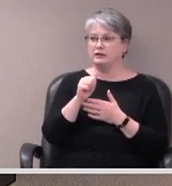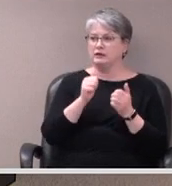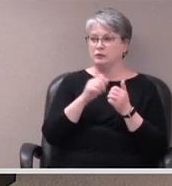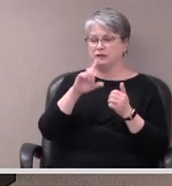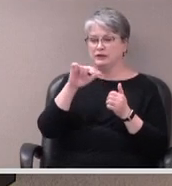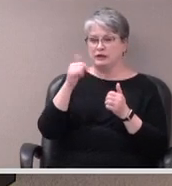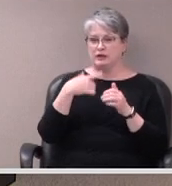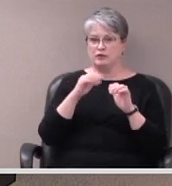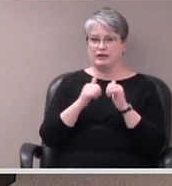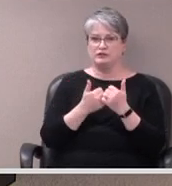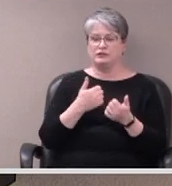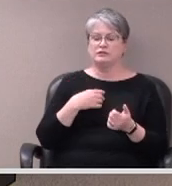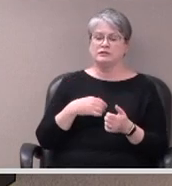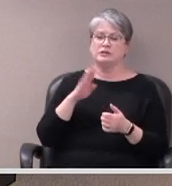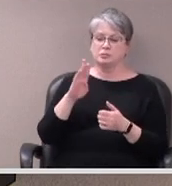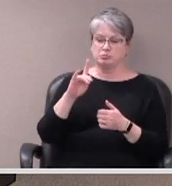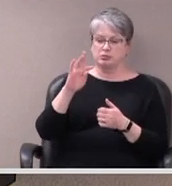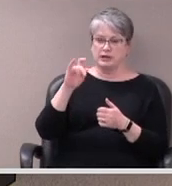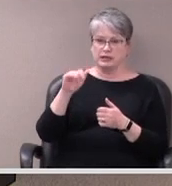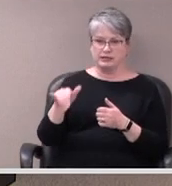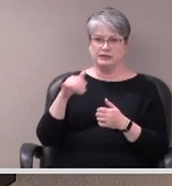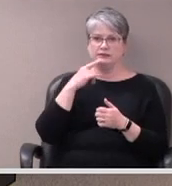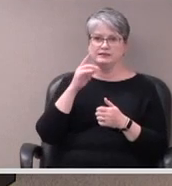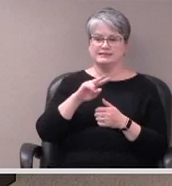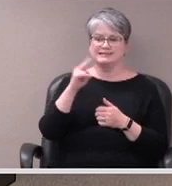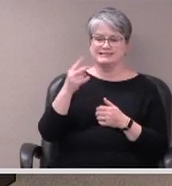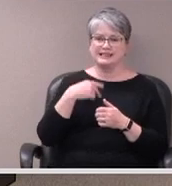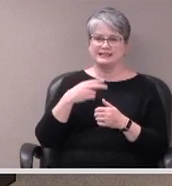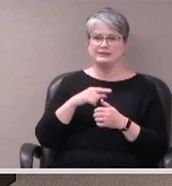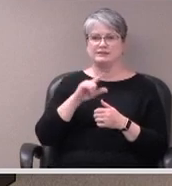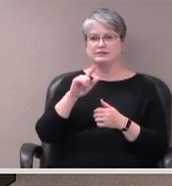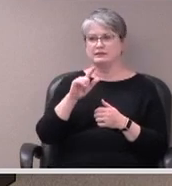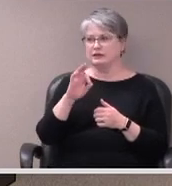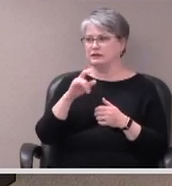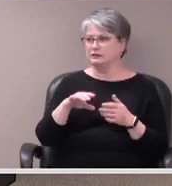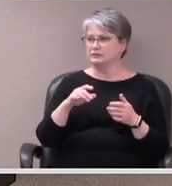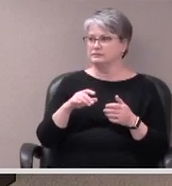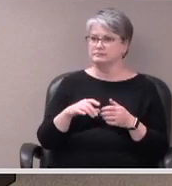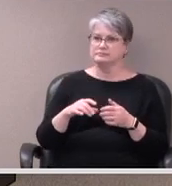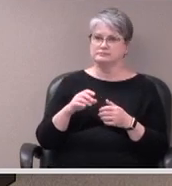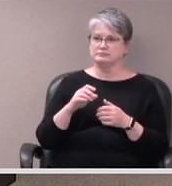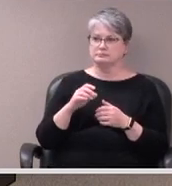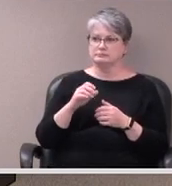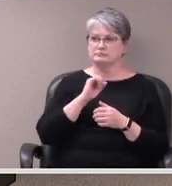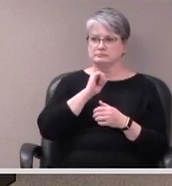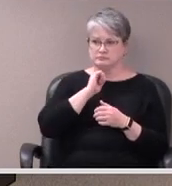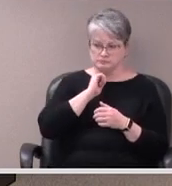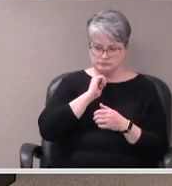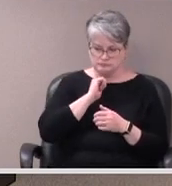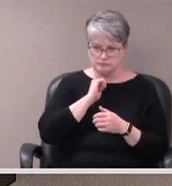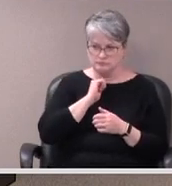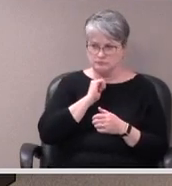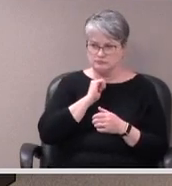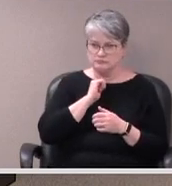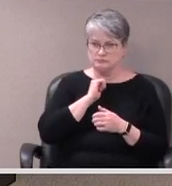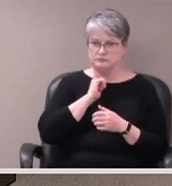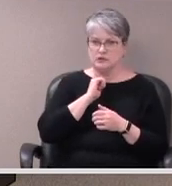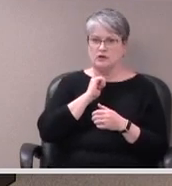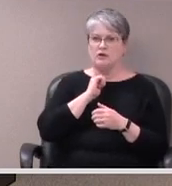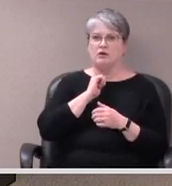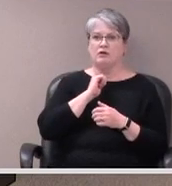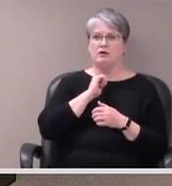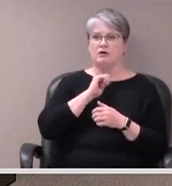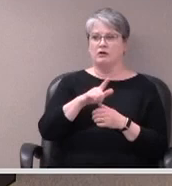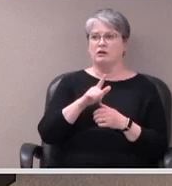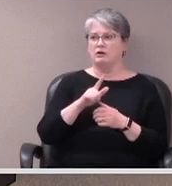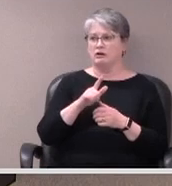motion? Board Member Brady, seconded by Board Member Duncan. All those in favor? Board, all in favor except Board Member Craig. All